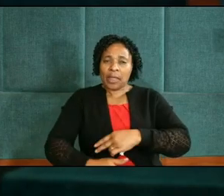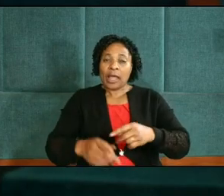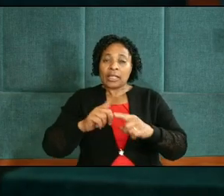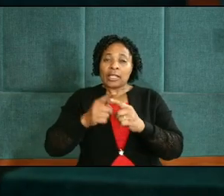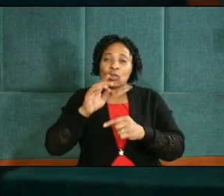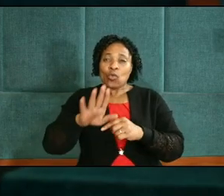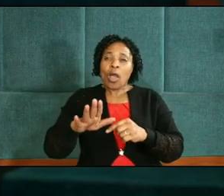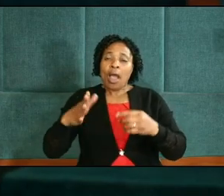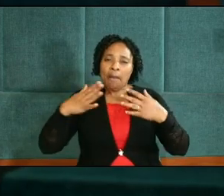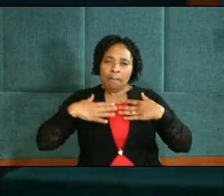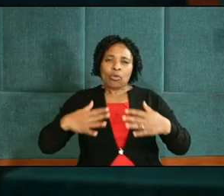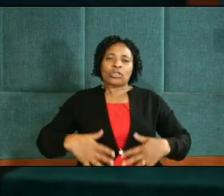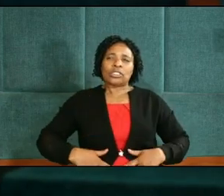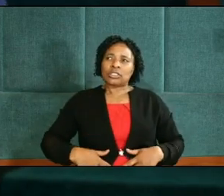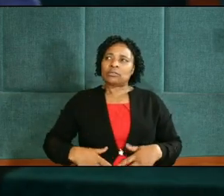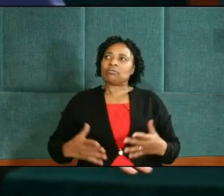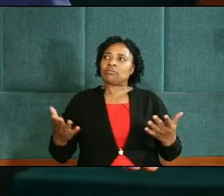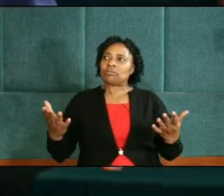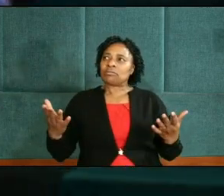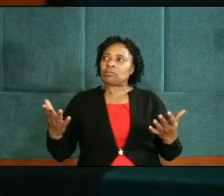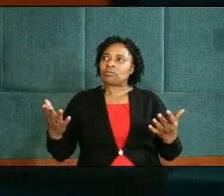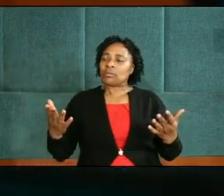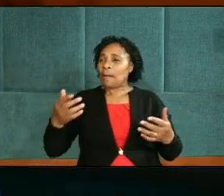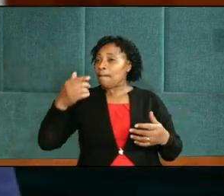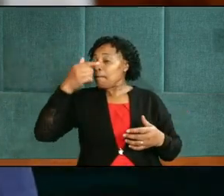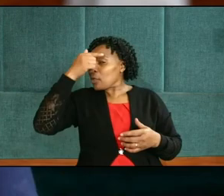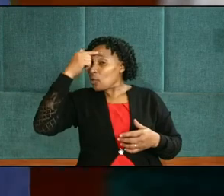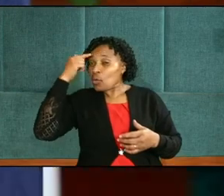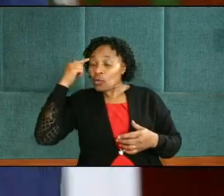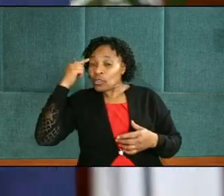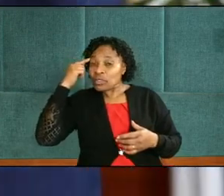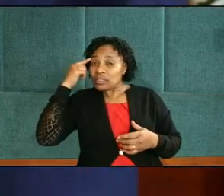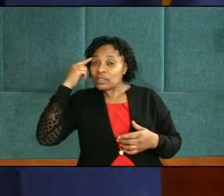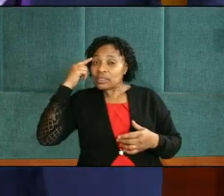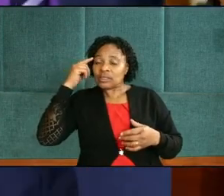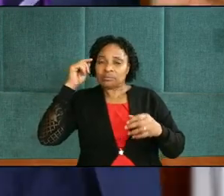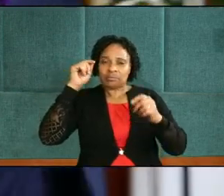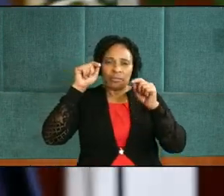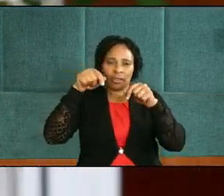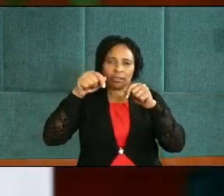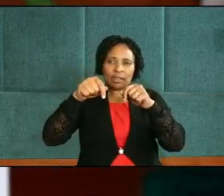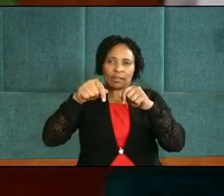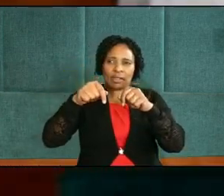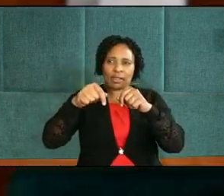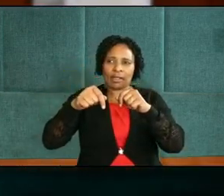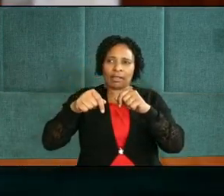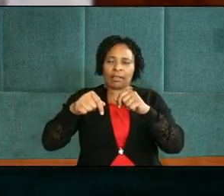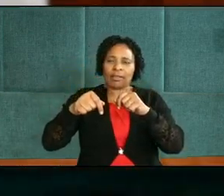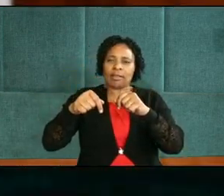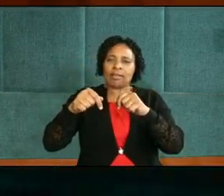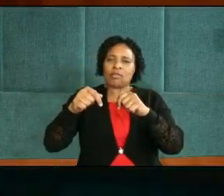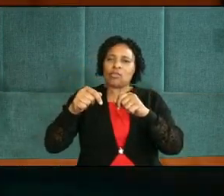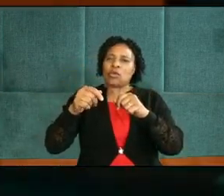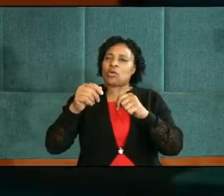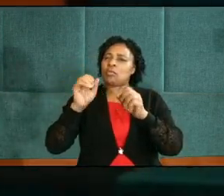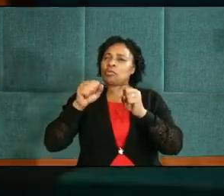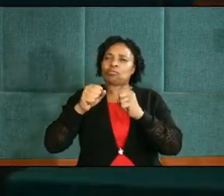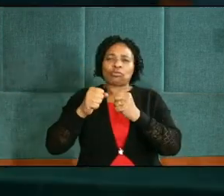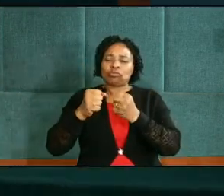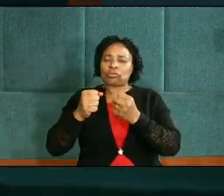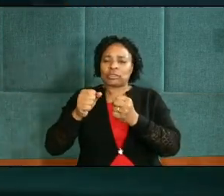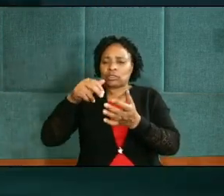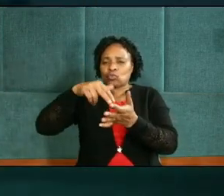anything going beep, beep, because then you'll be pulled aside and you'll be subject to